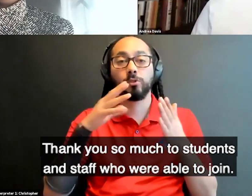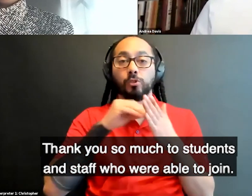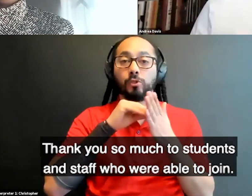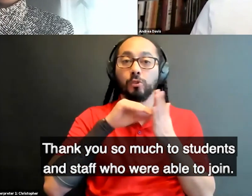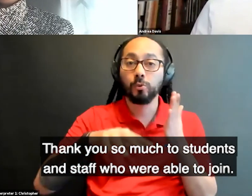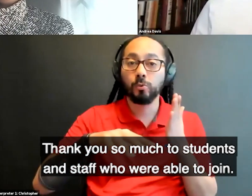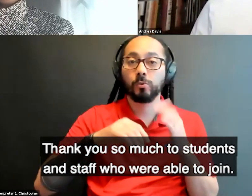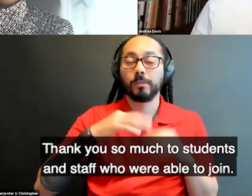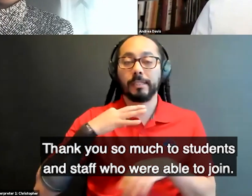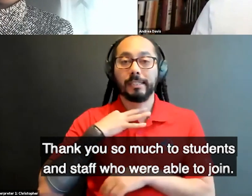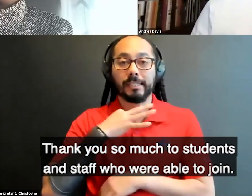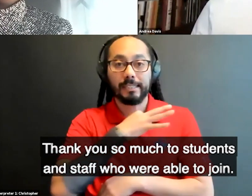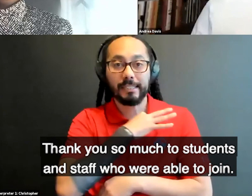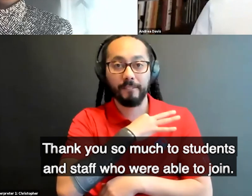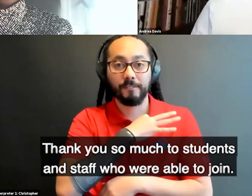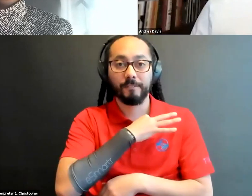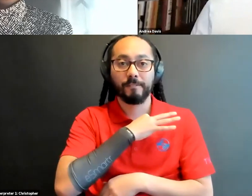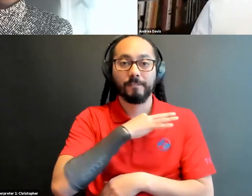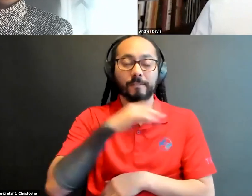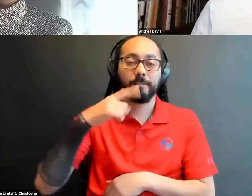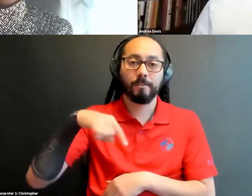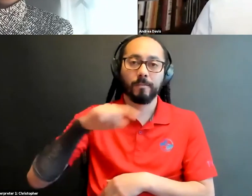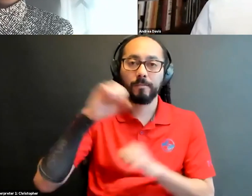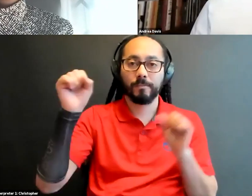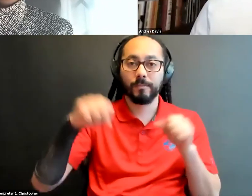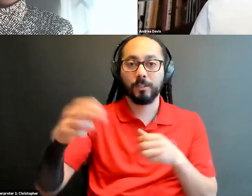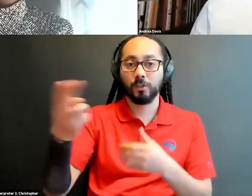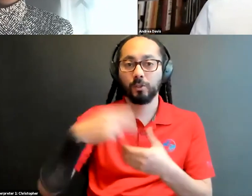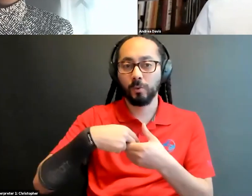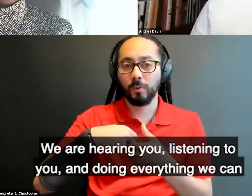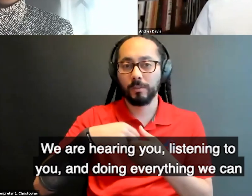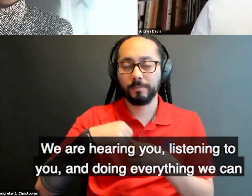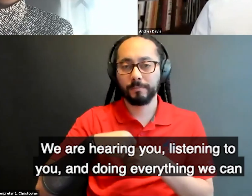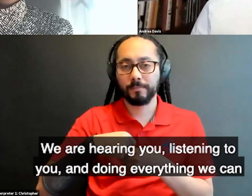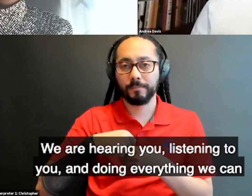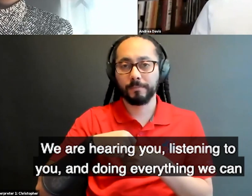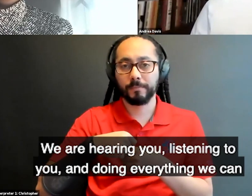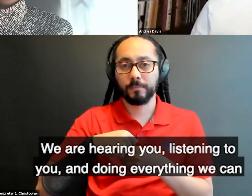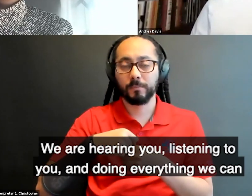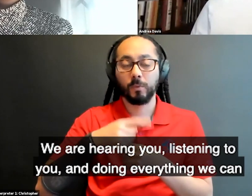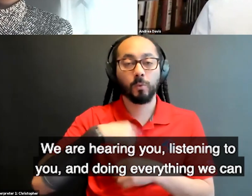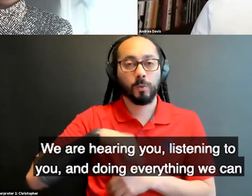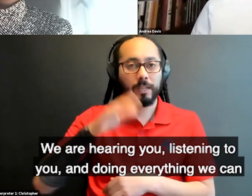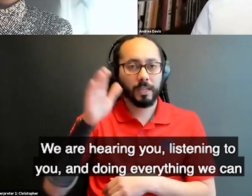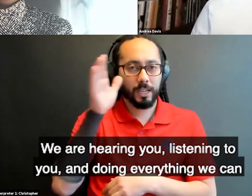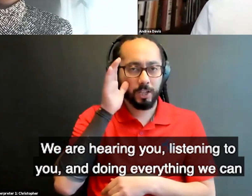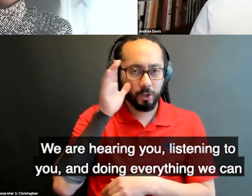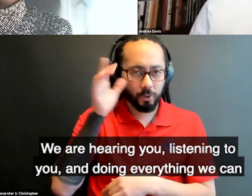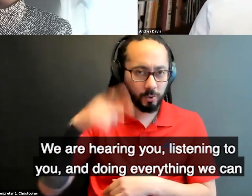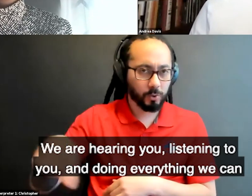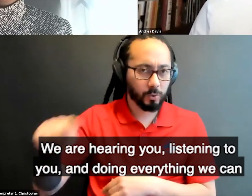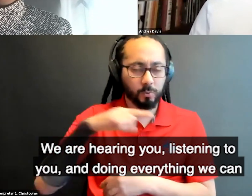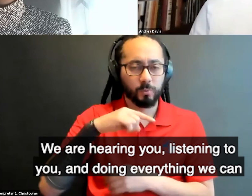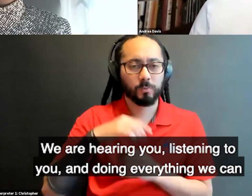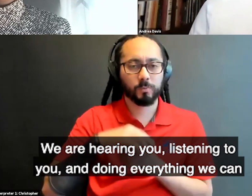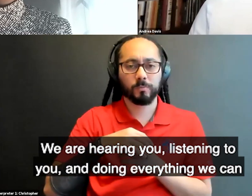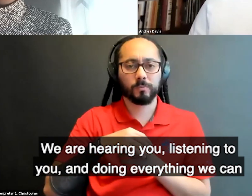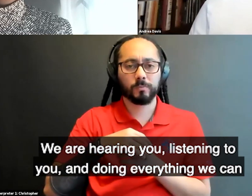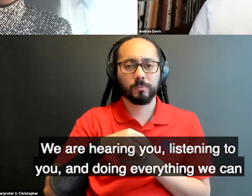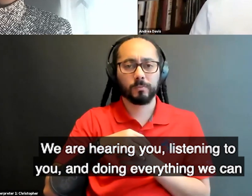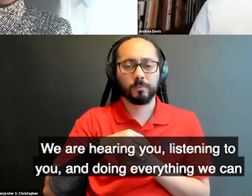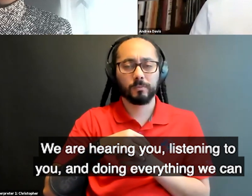who were able to join. We are hearing you, listening to you,